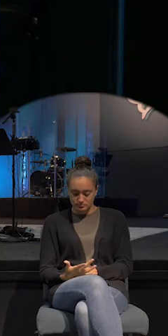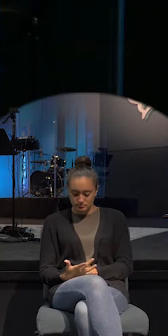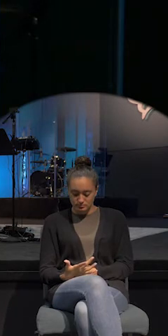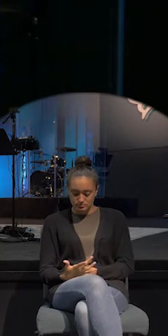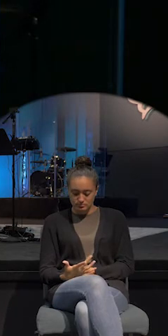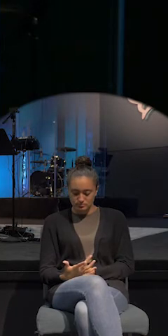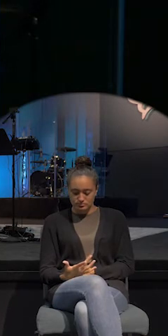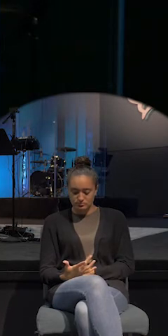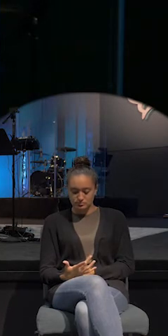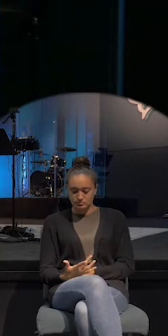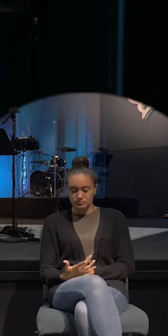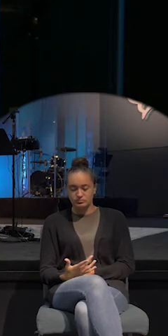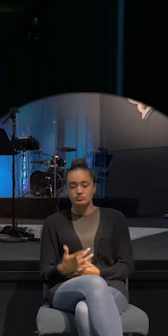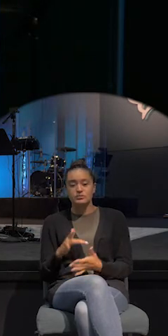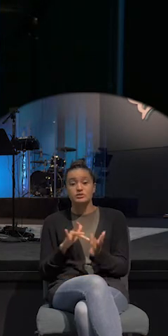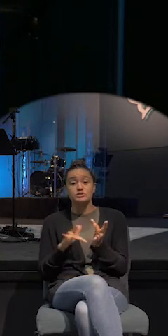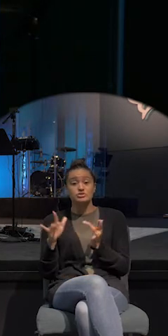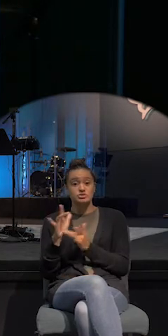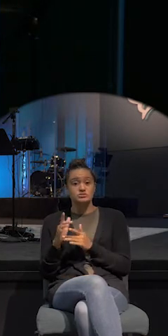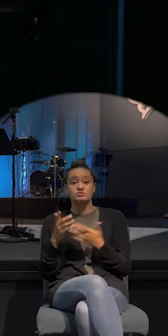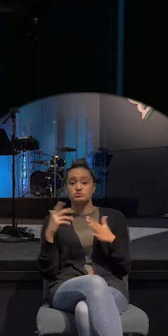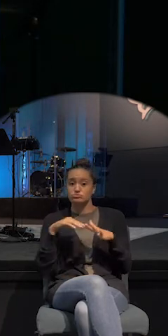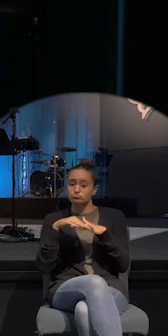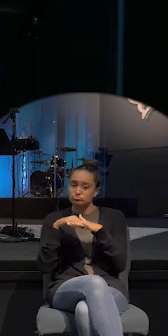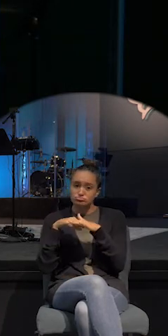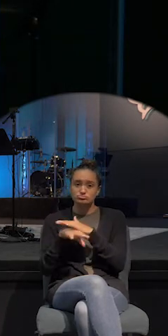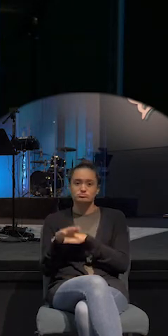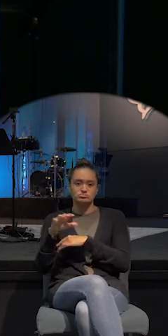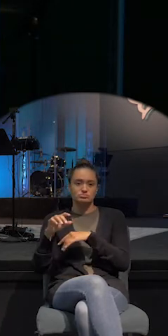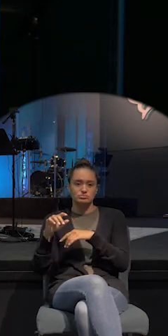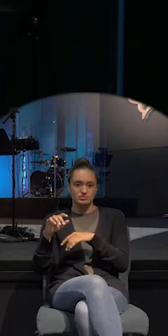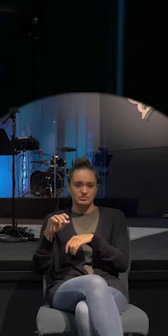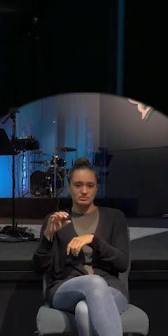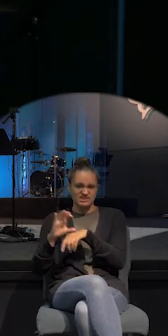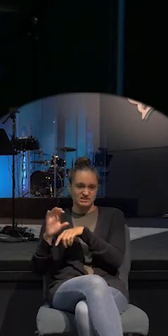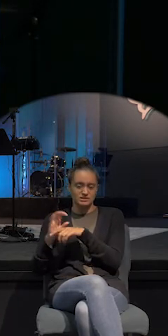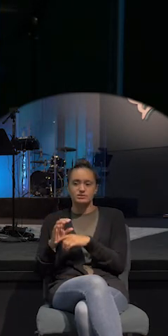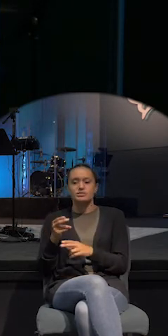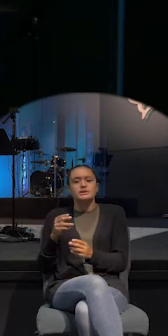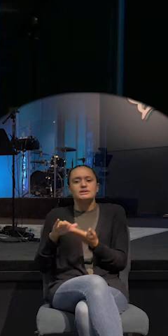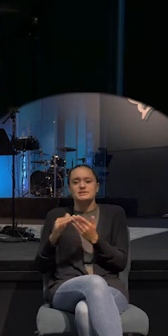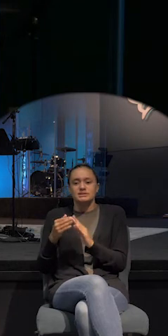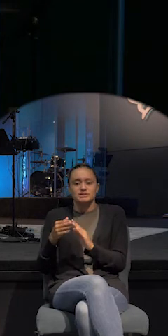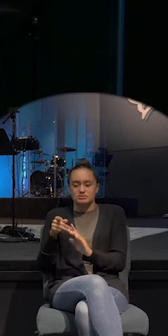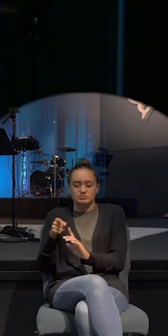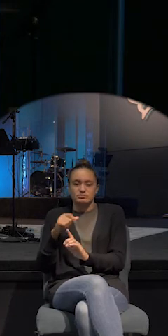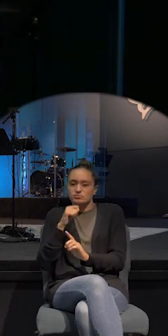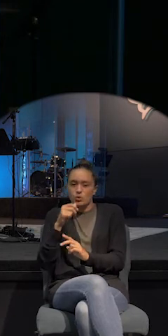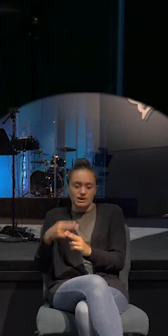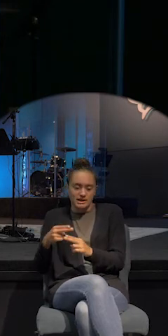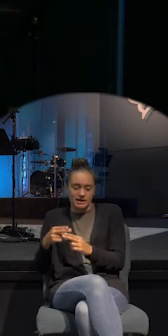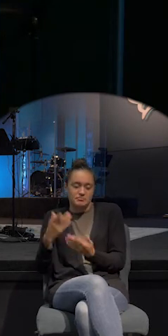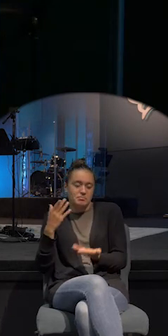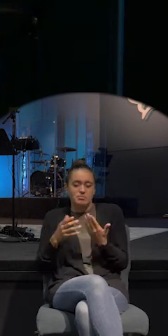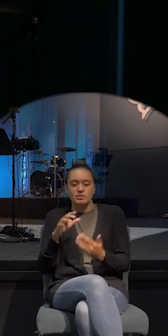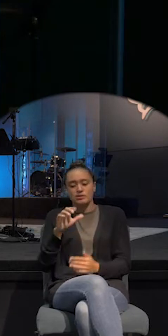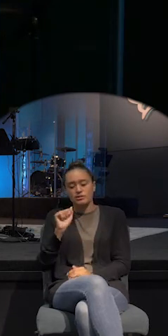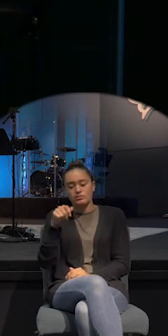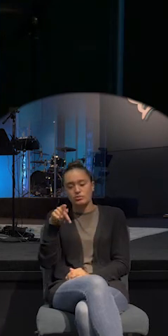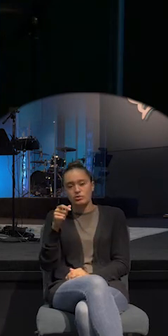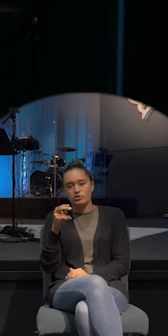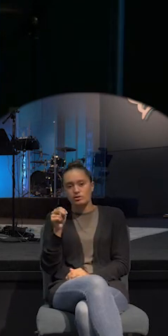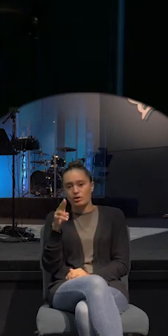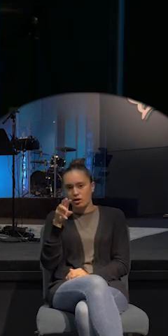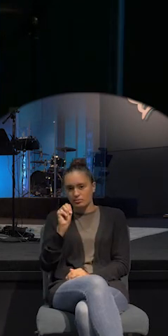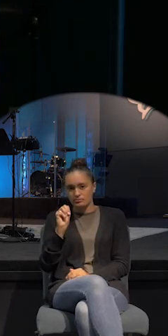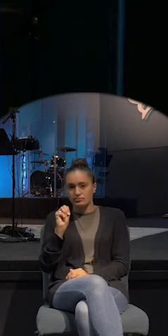Jesus is entering the synagogue. It's an unnamed city. Notice that. It's more than likely Capernaum. And now he's going to give to us